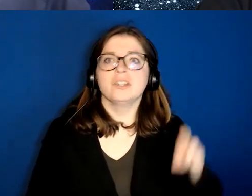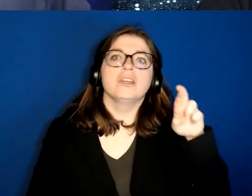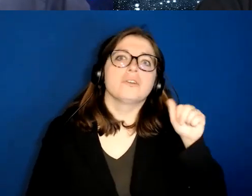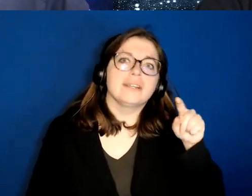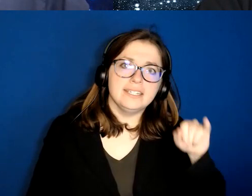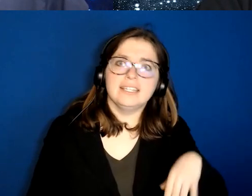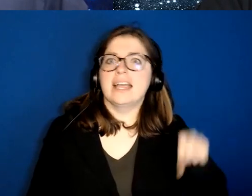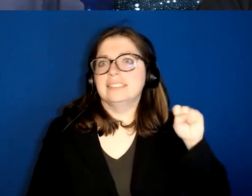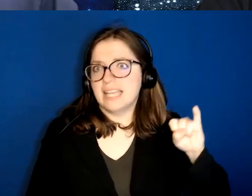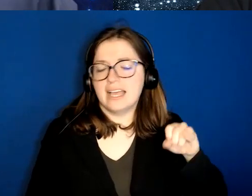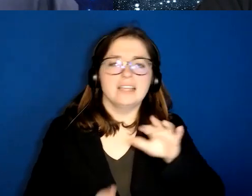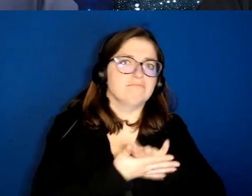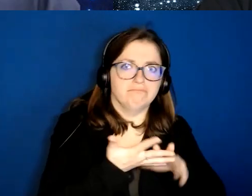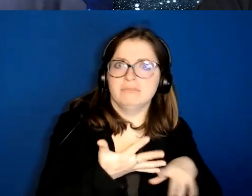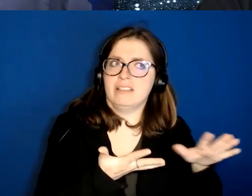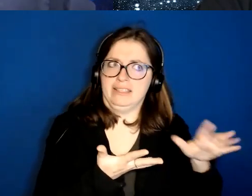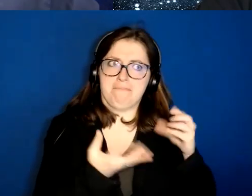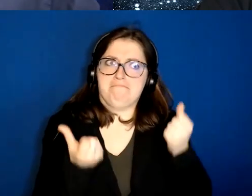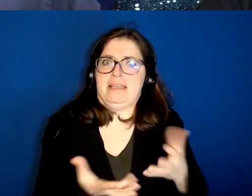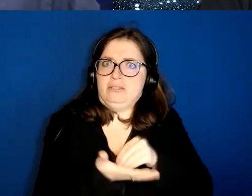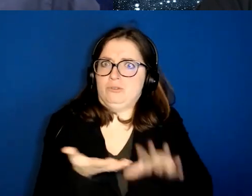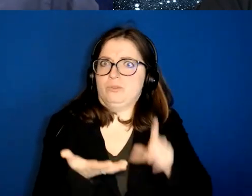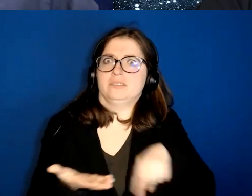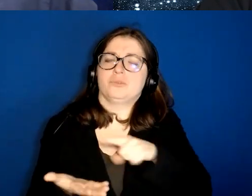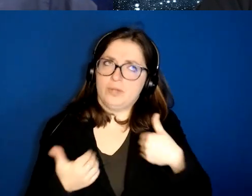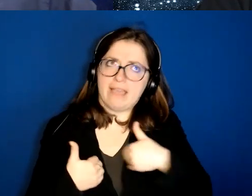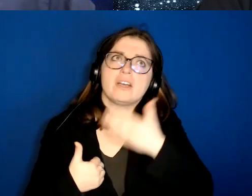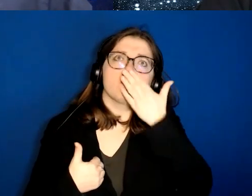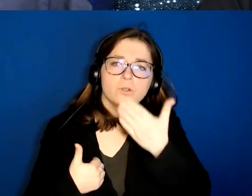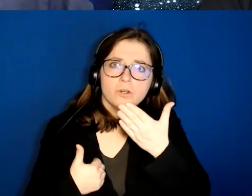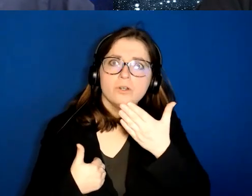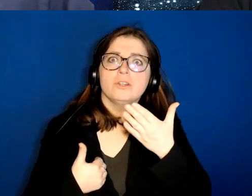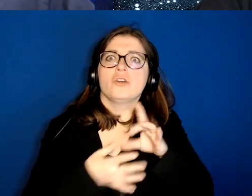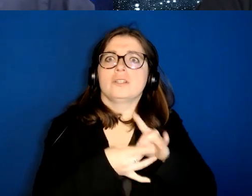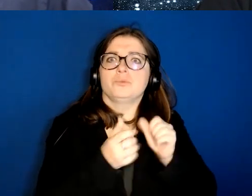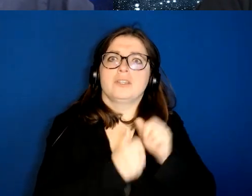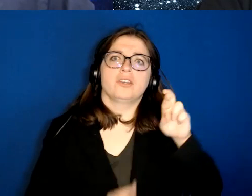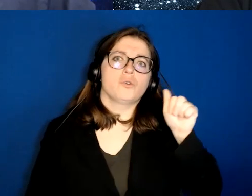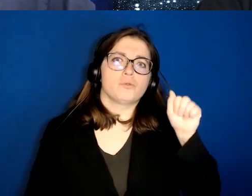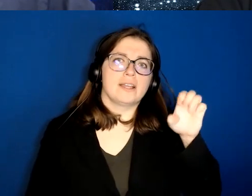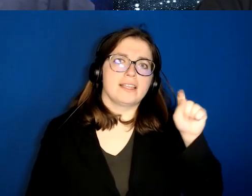know that there are a number of students. We have a relatively good relationship with Raytheon. There's also